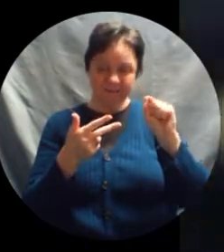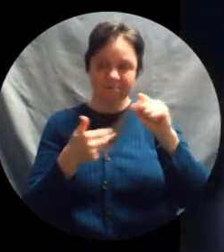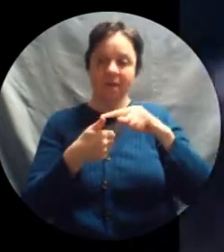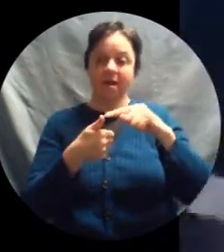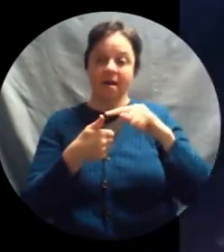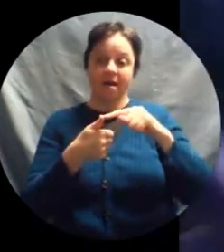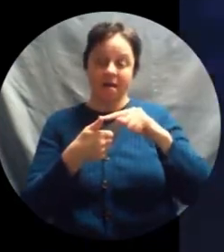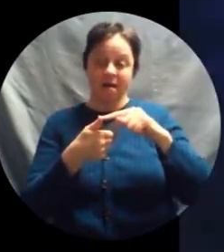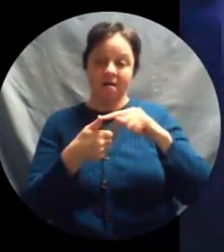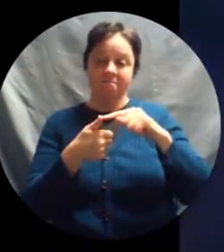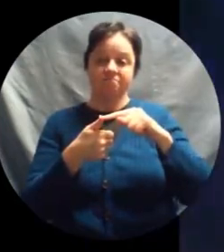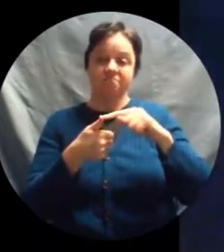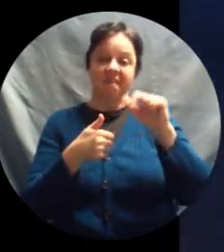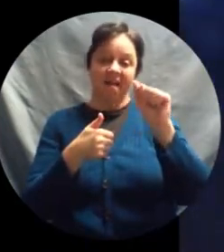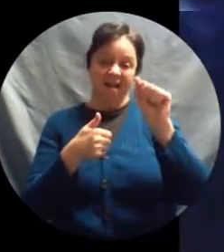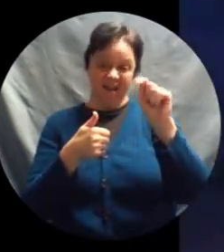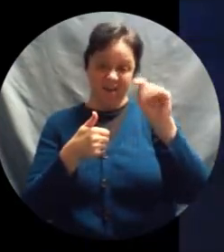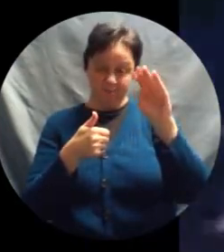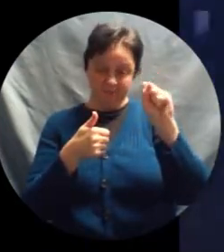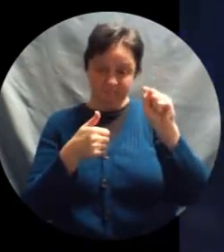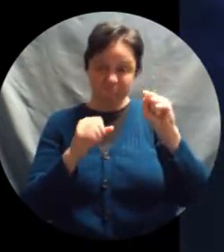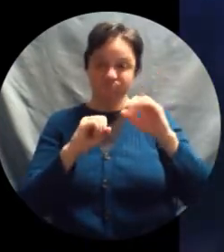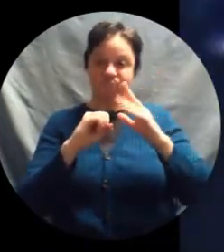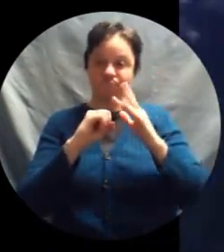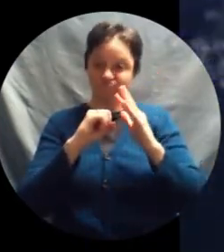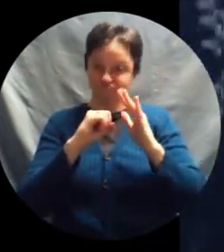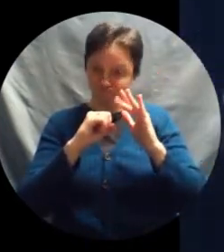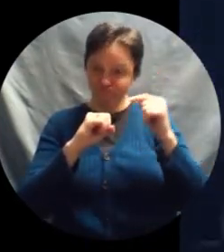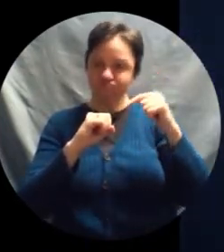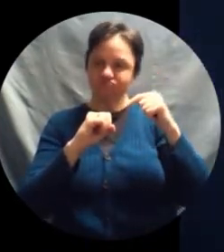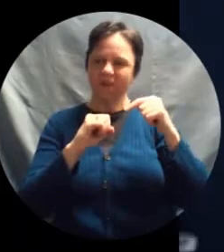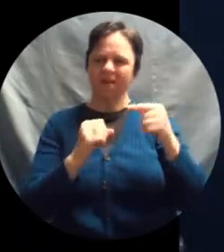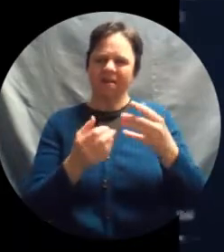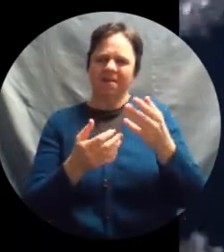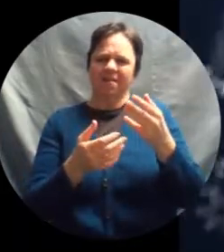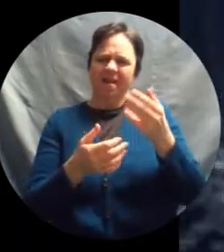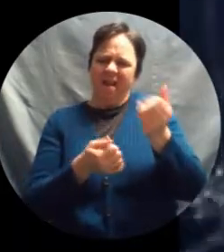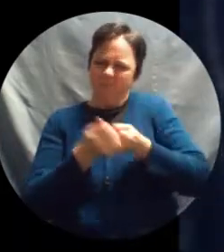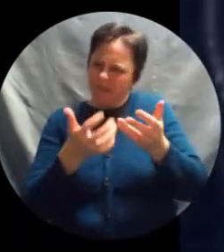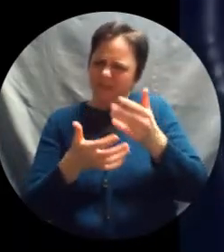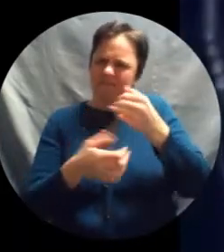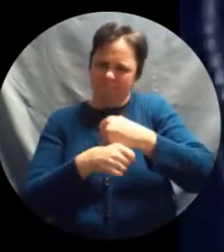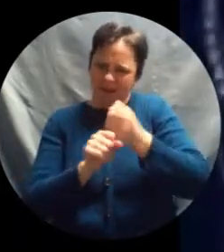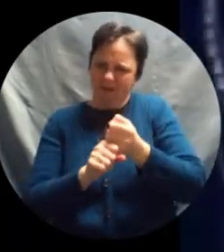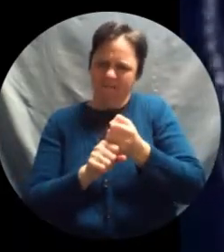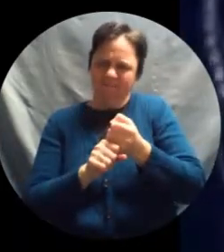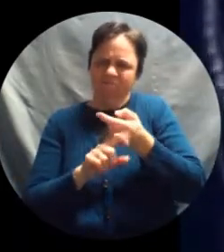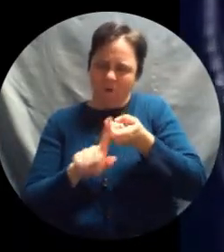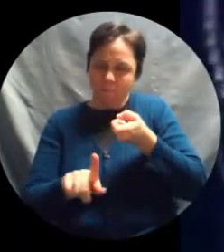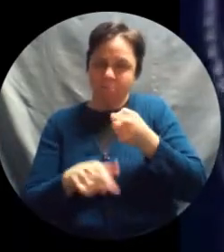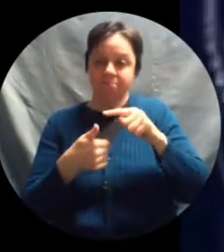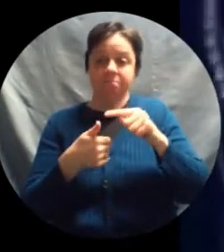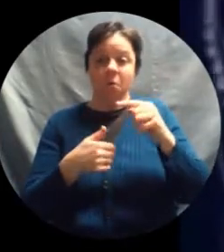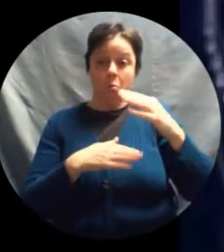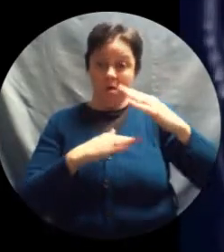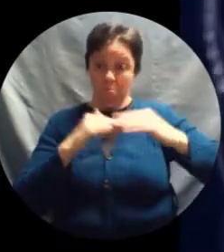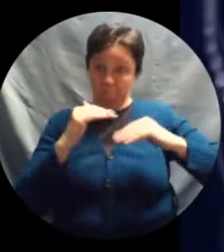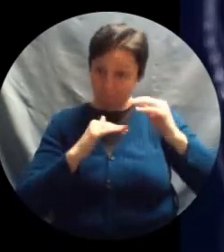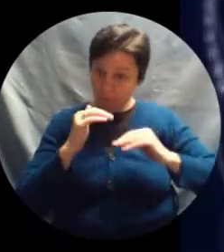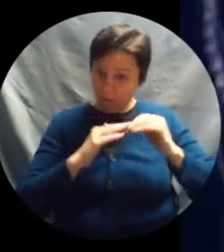atoms, and then depending on how you put those atoms together, we can build a lot of different things. We can build, carbon compounds, which help